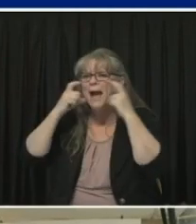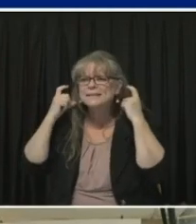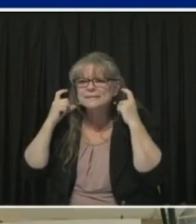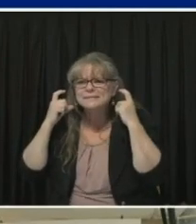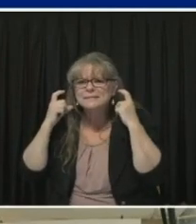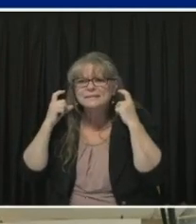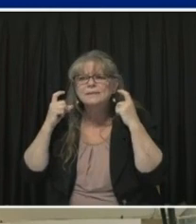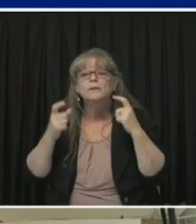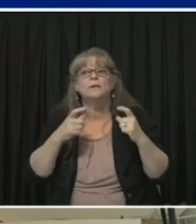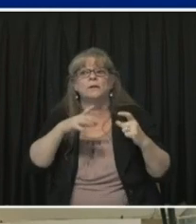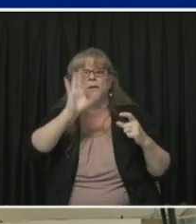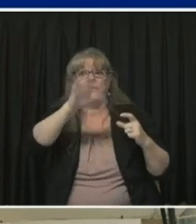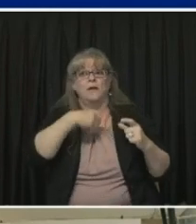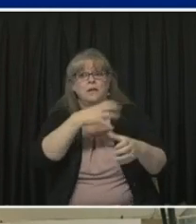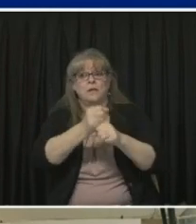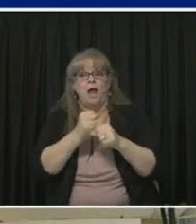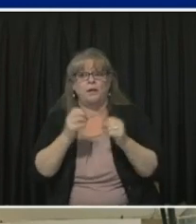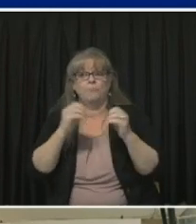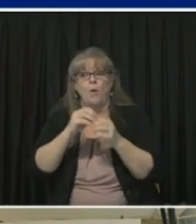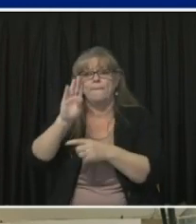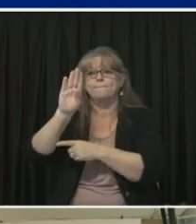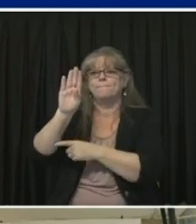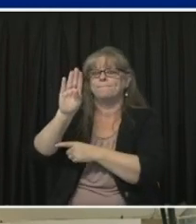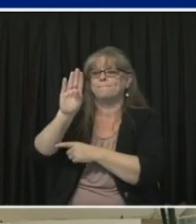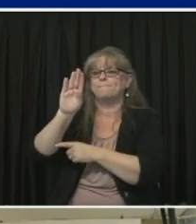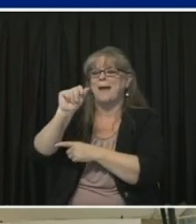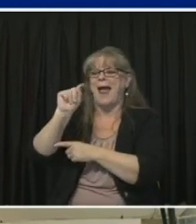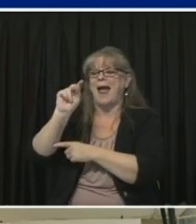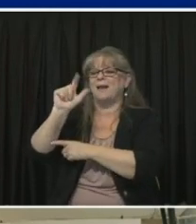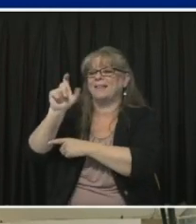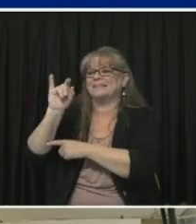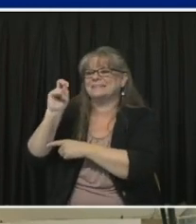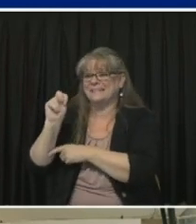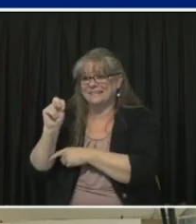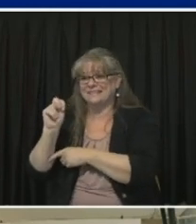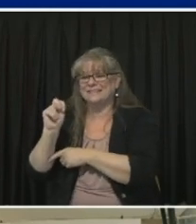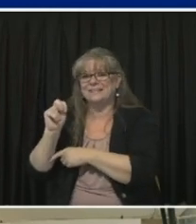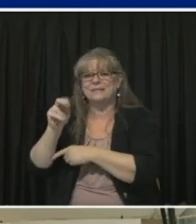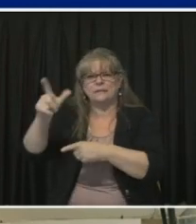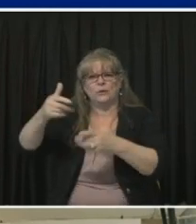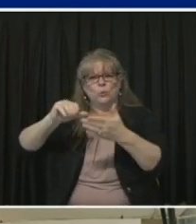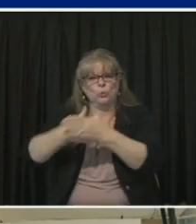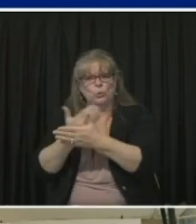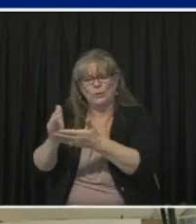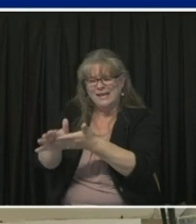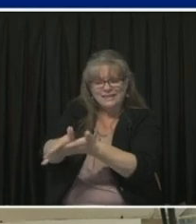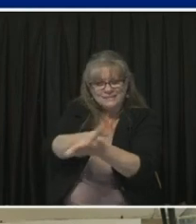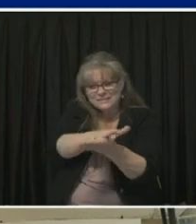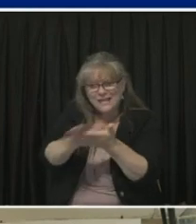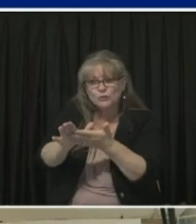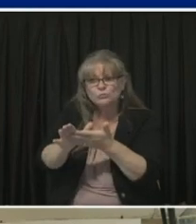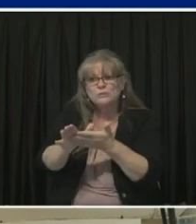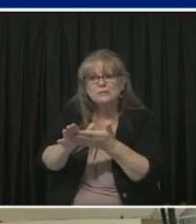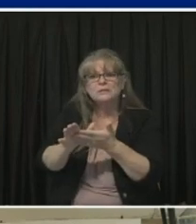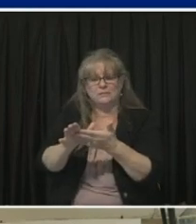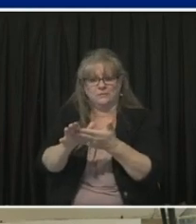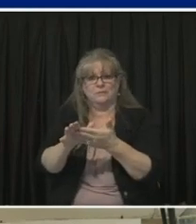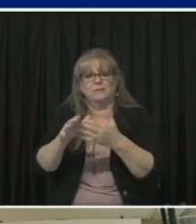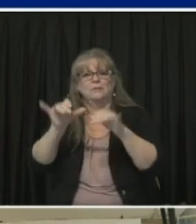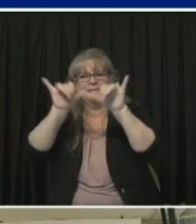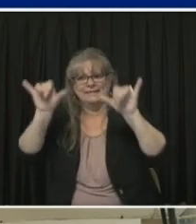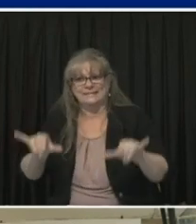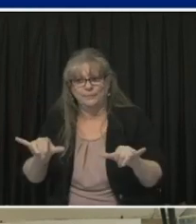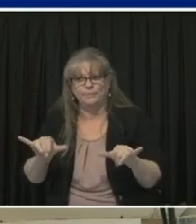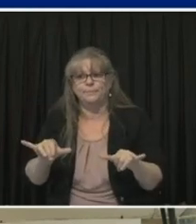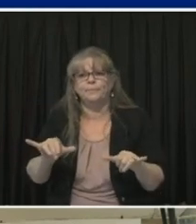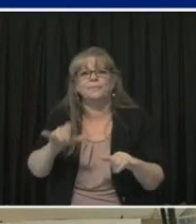Battelle sterilization systems from FEMA that decontaminate thousands of N95 respirator masks each day using